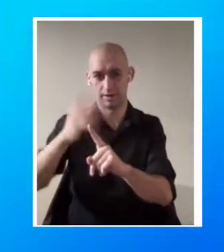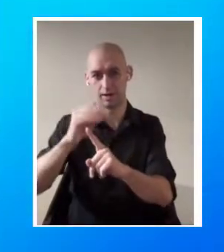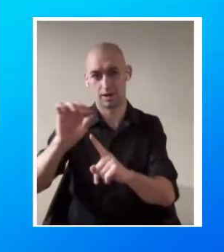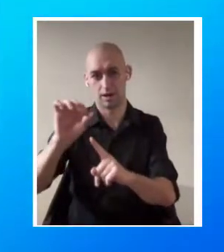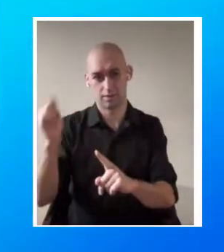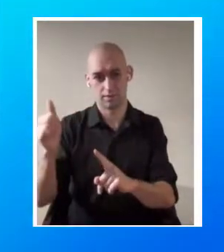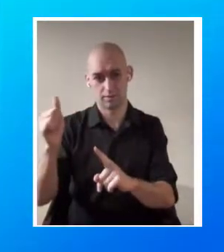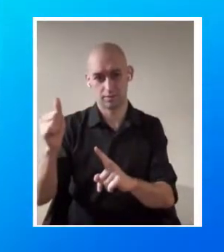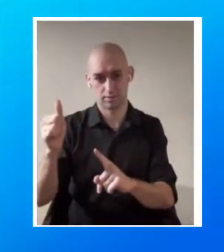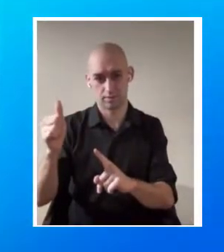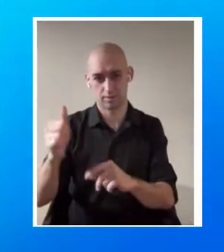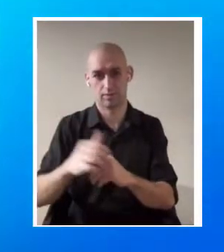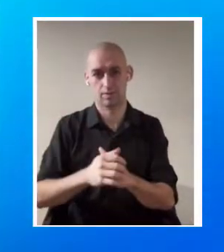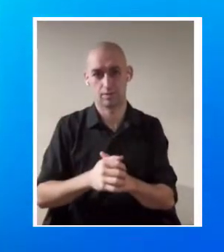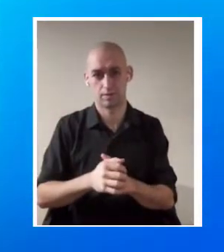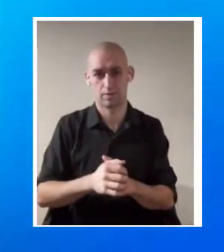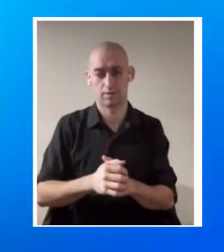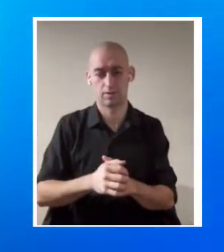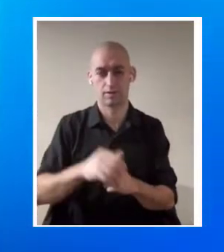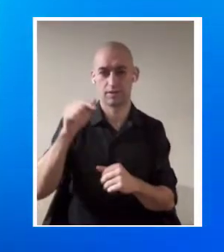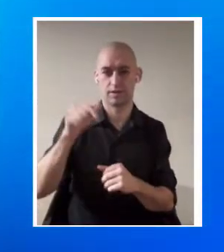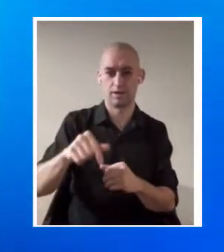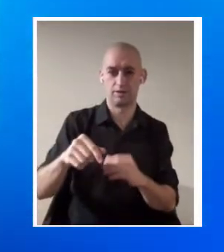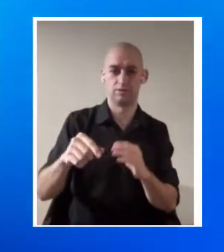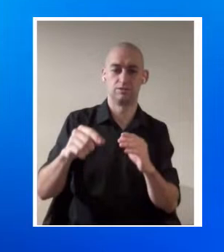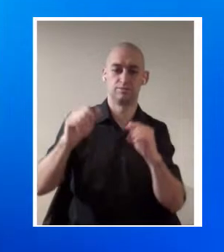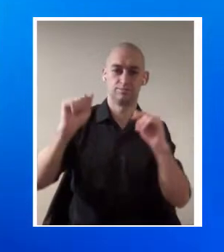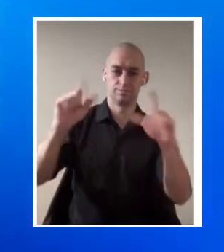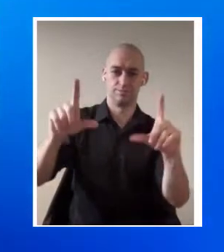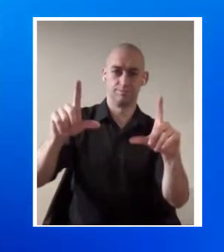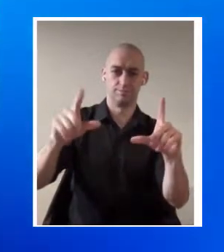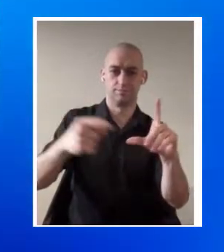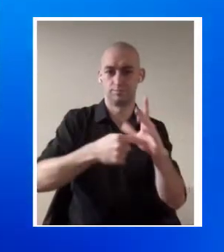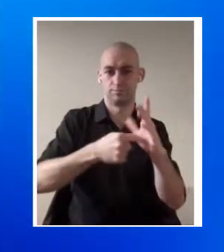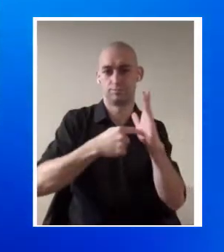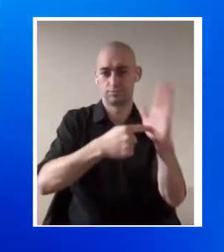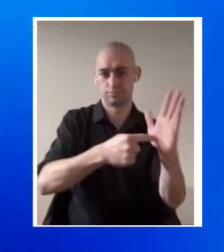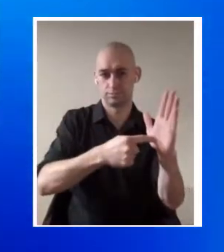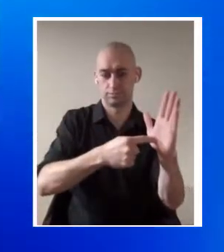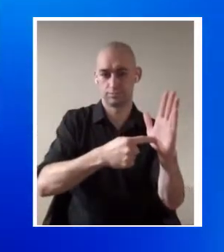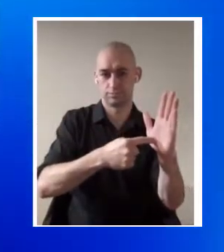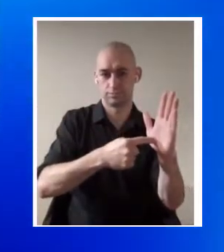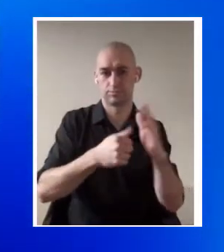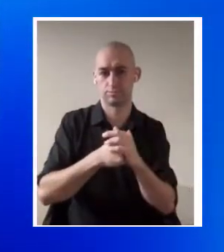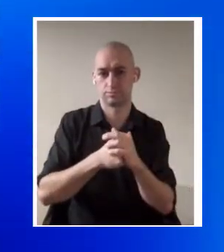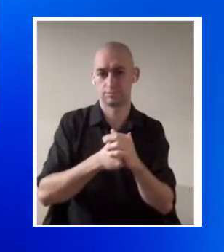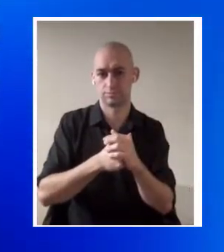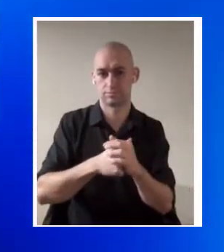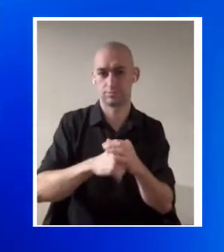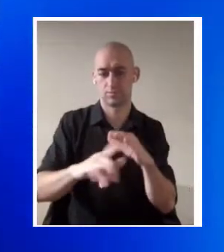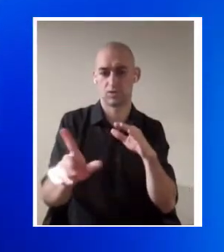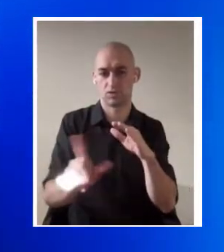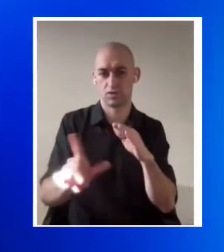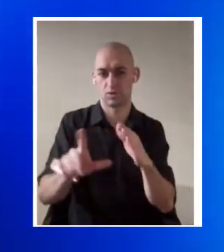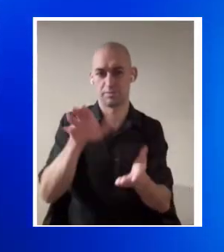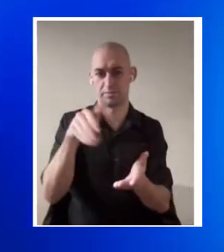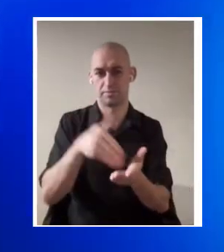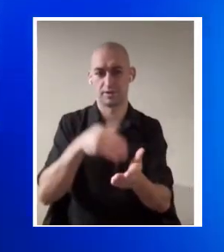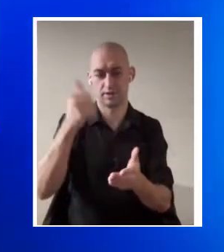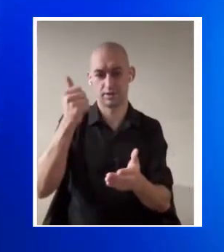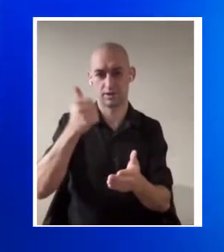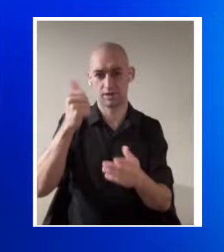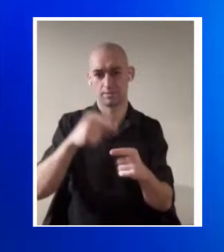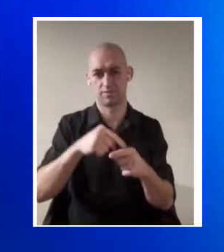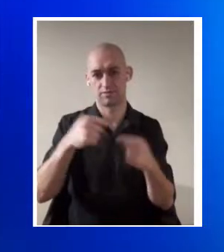utilities. Here's a graphic of what cost burden looks like for households with lower income versus households with